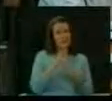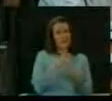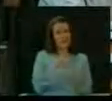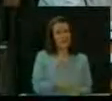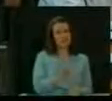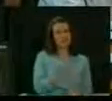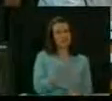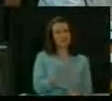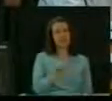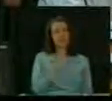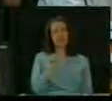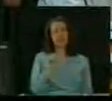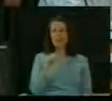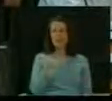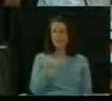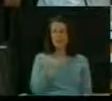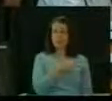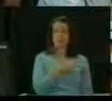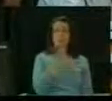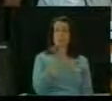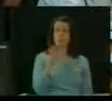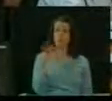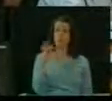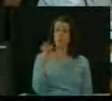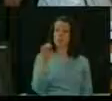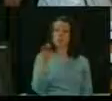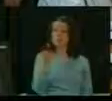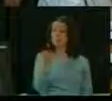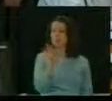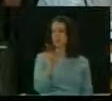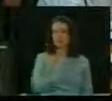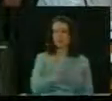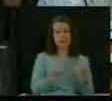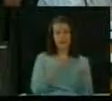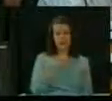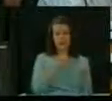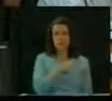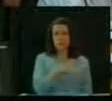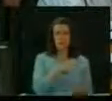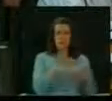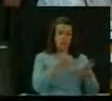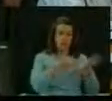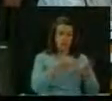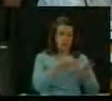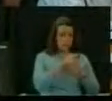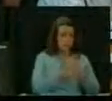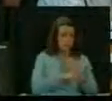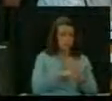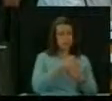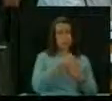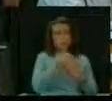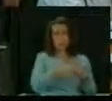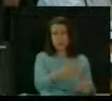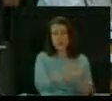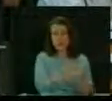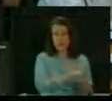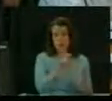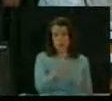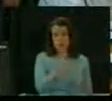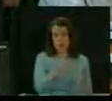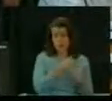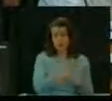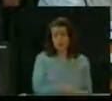commission. I think we should, and if you want to appoint a different committee to expand on policies and procedures that we need to follow or that